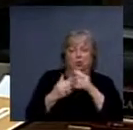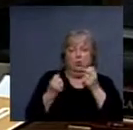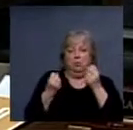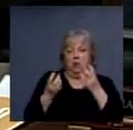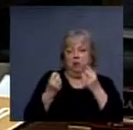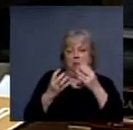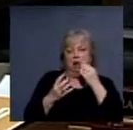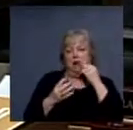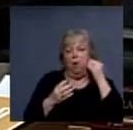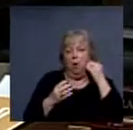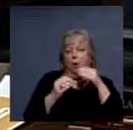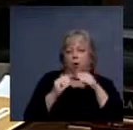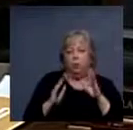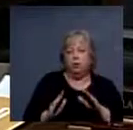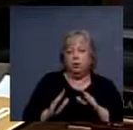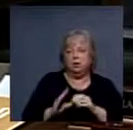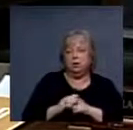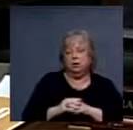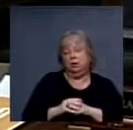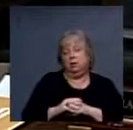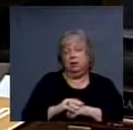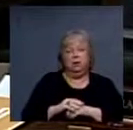of residential houses.